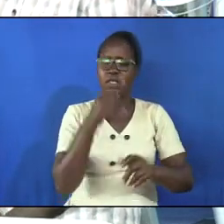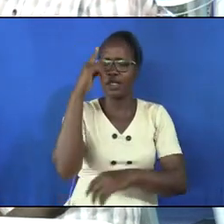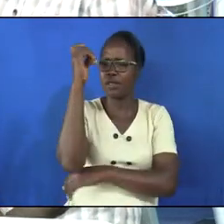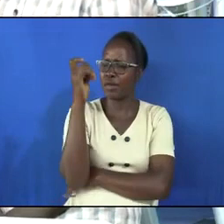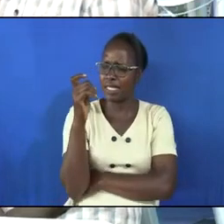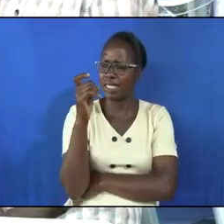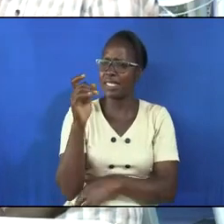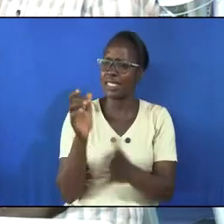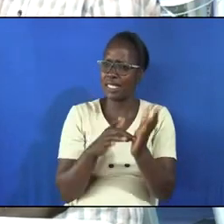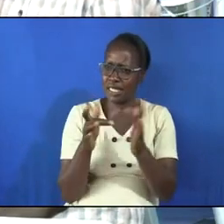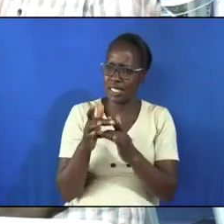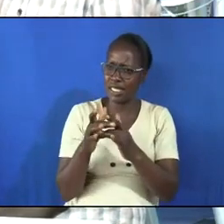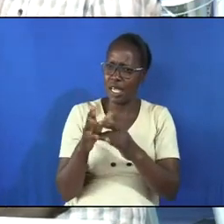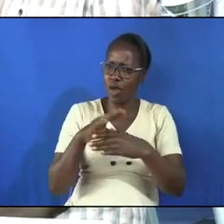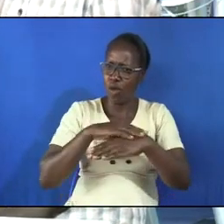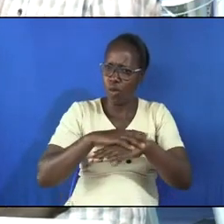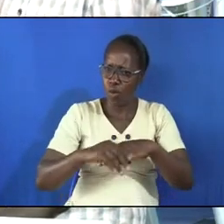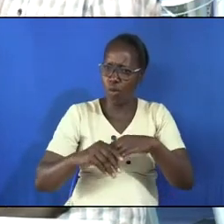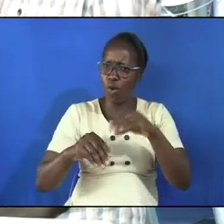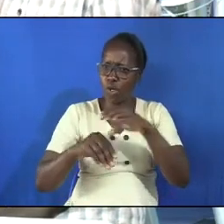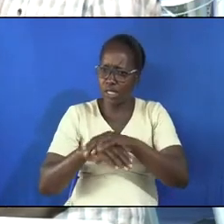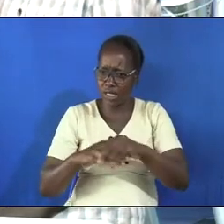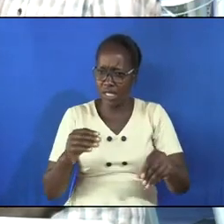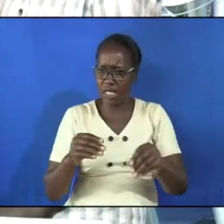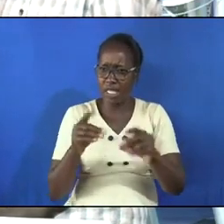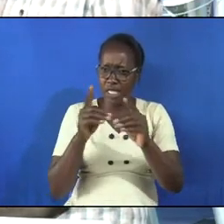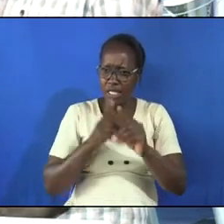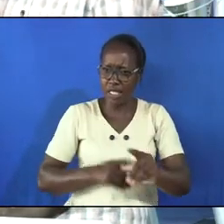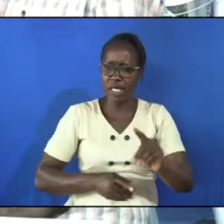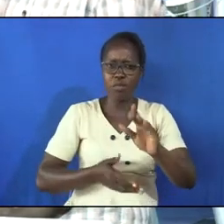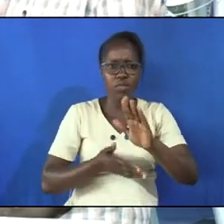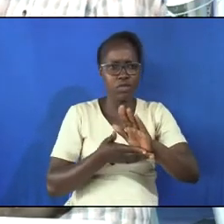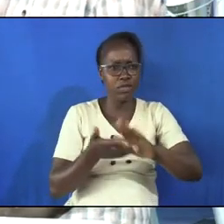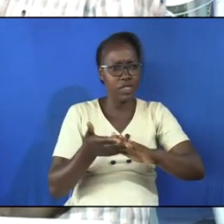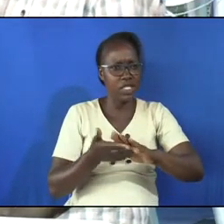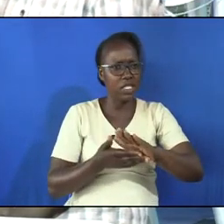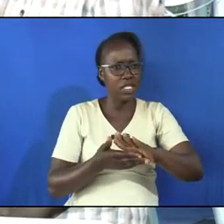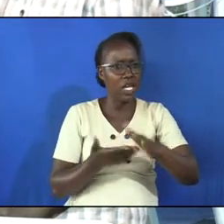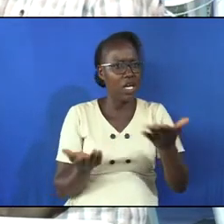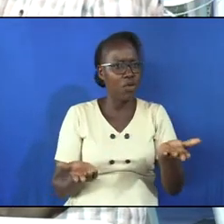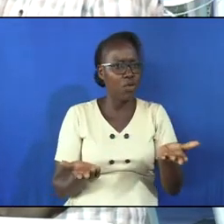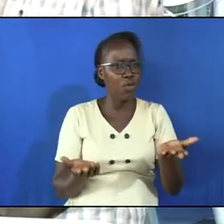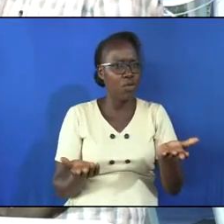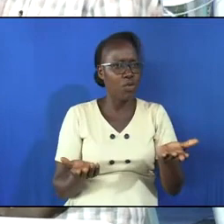Imagine Jesus washing his disciples' feet.